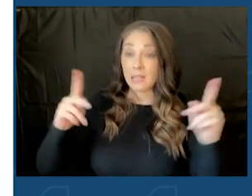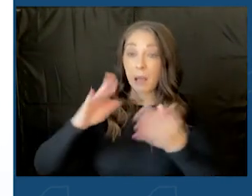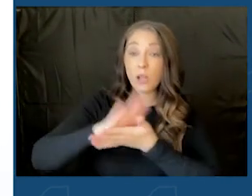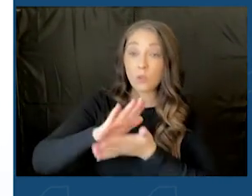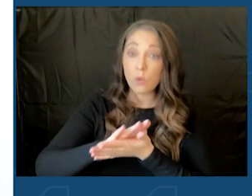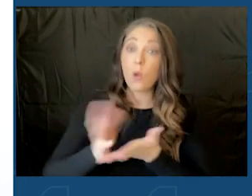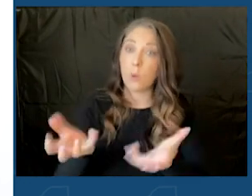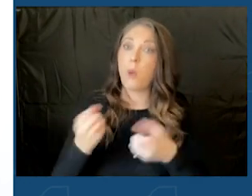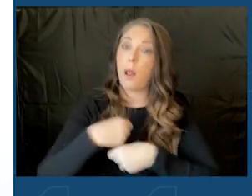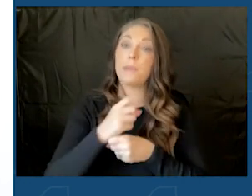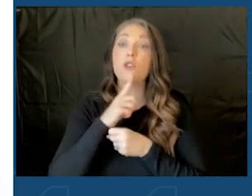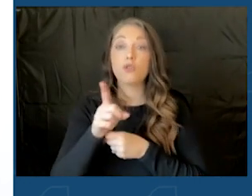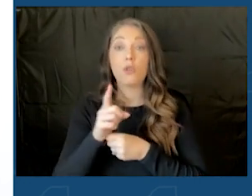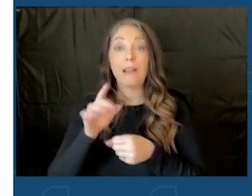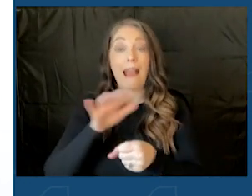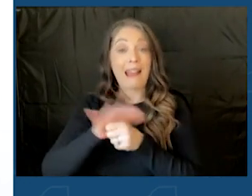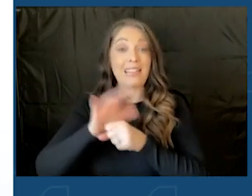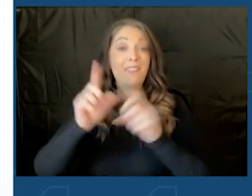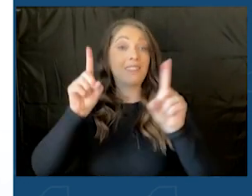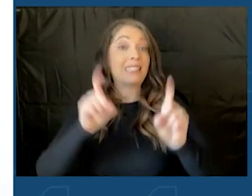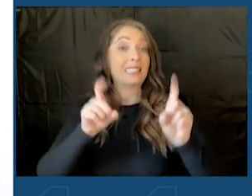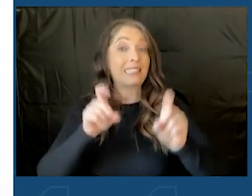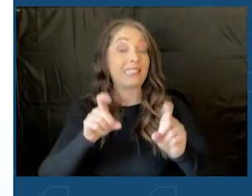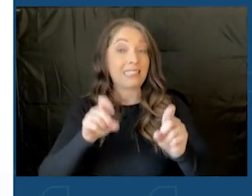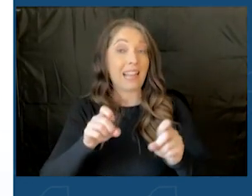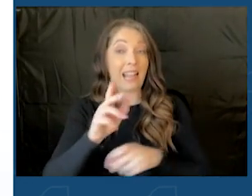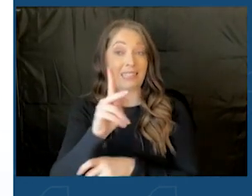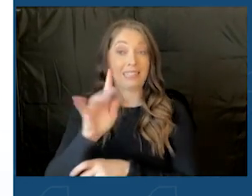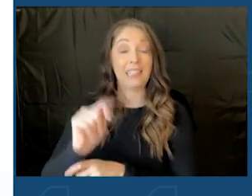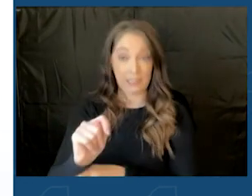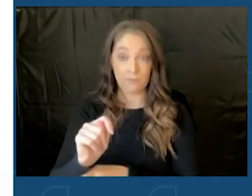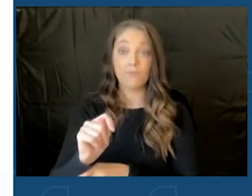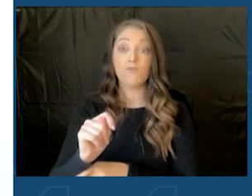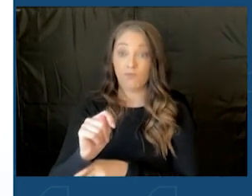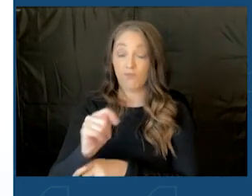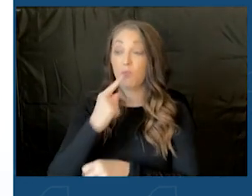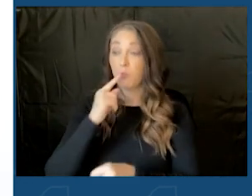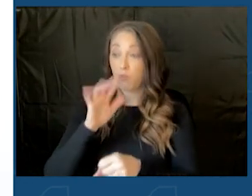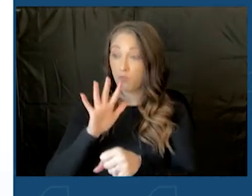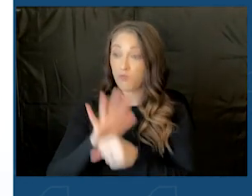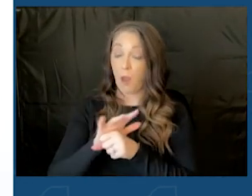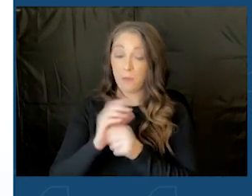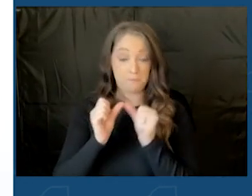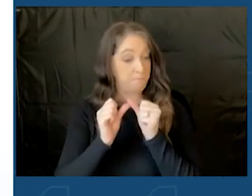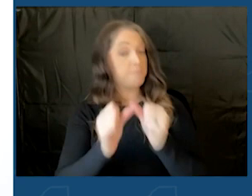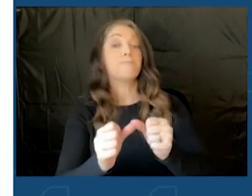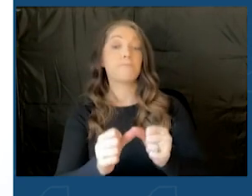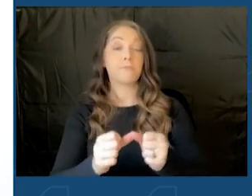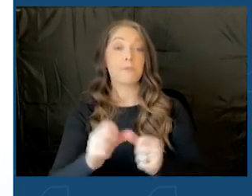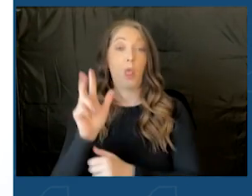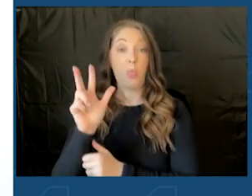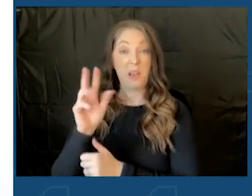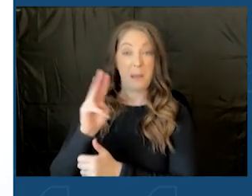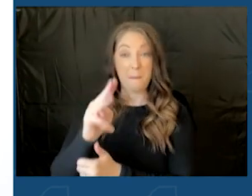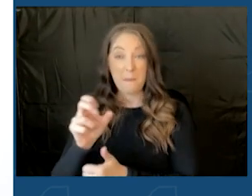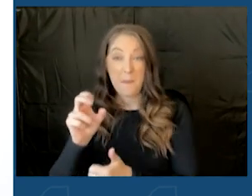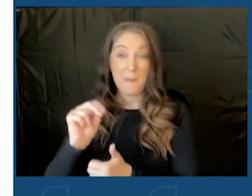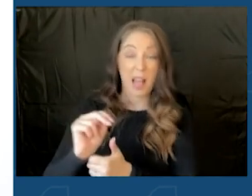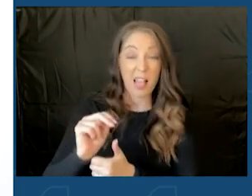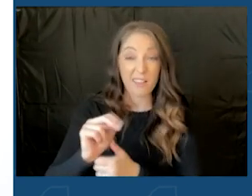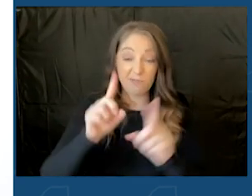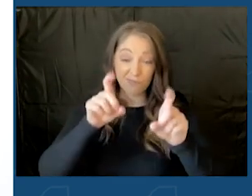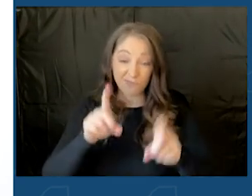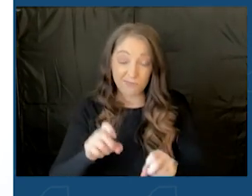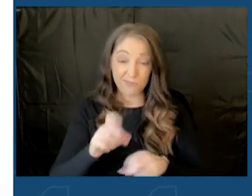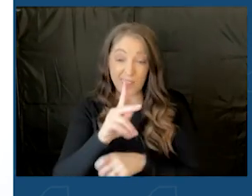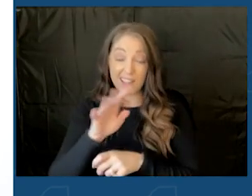sure there's enough test kits. So we kept our promise. We got over almost 3 million test kits out already. So when they go back to school, if